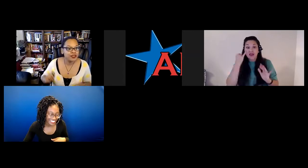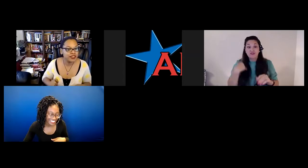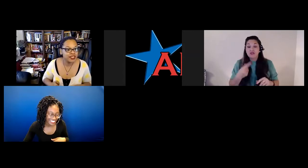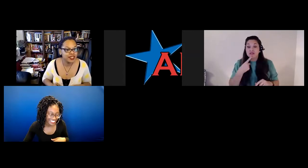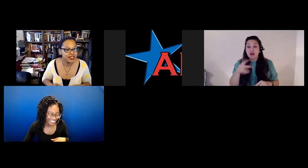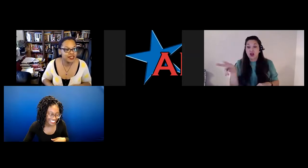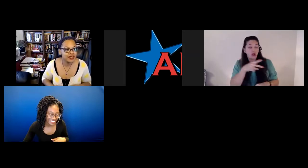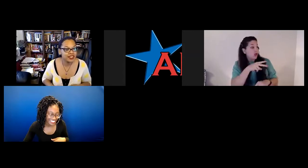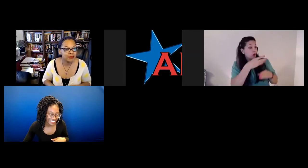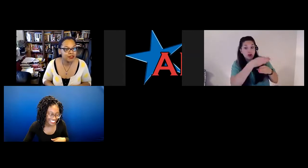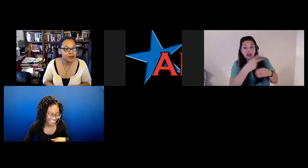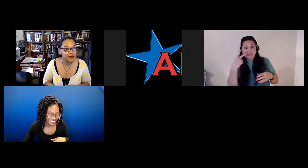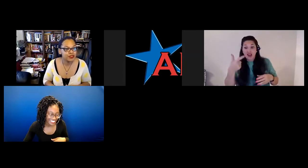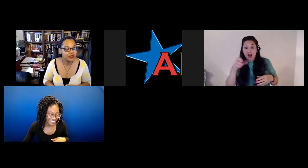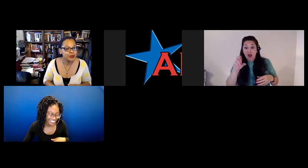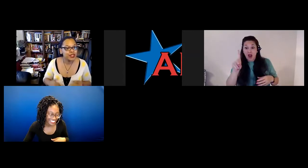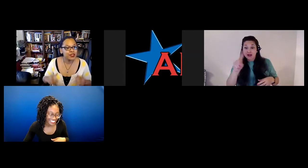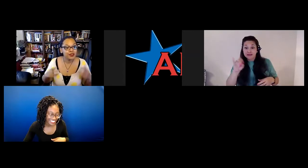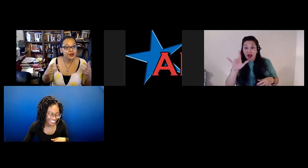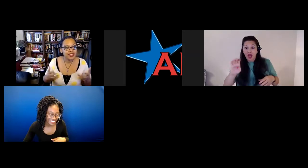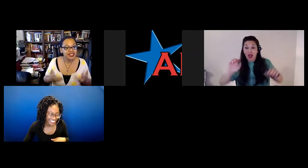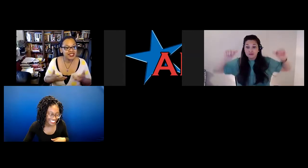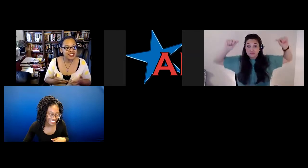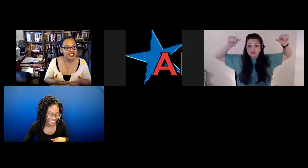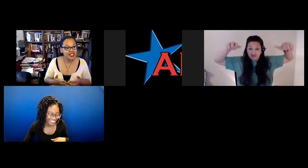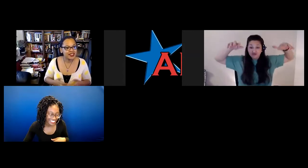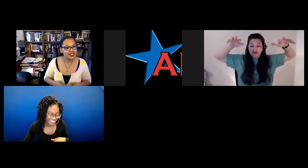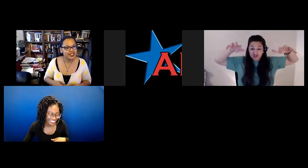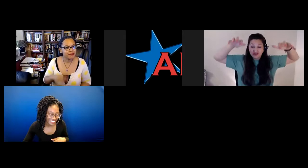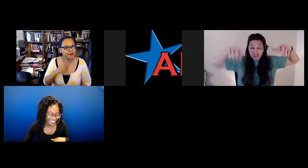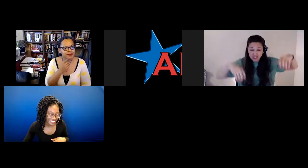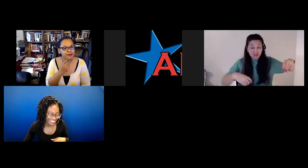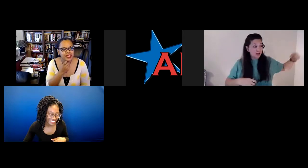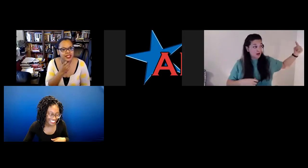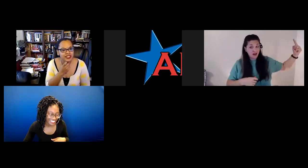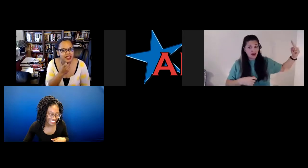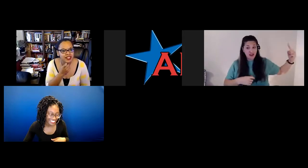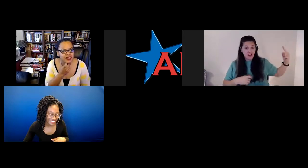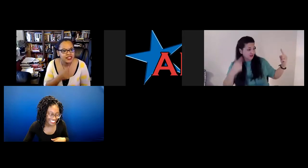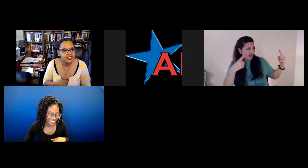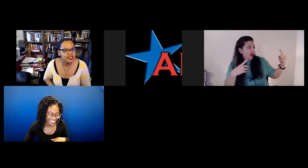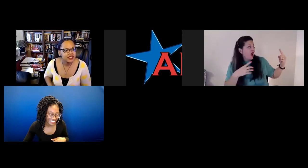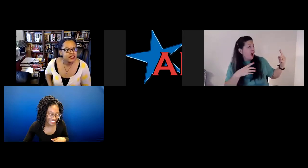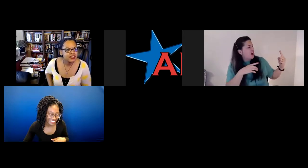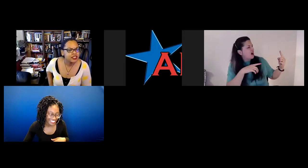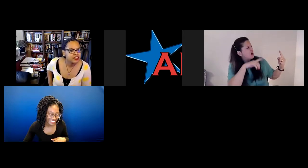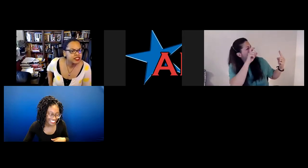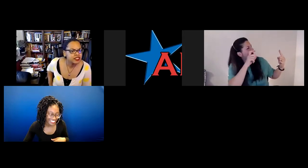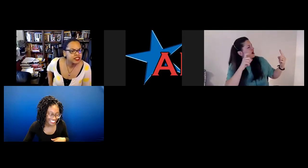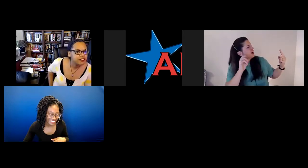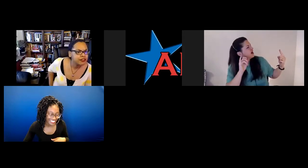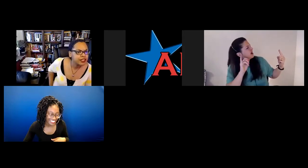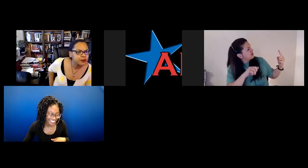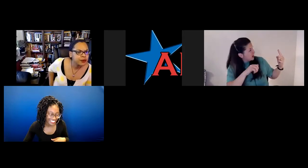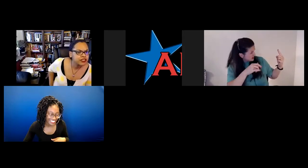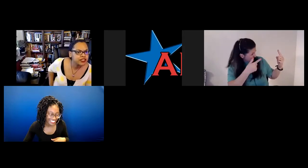and you see the Godzilla coming towards you, you're not going to sit there and think, is that a Godzilla? Did that just come